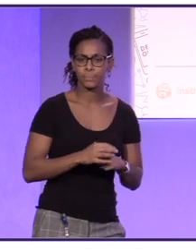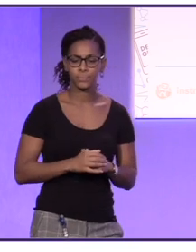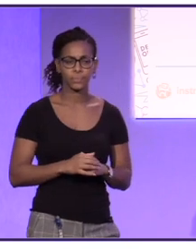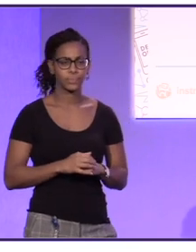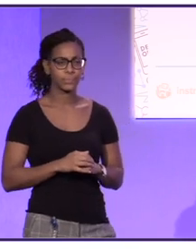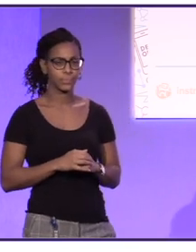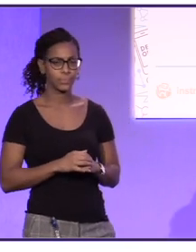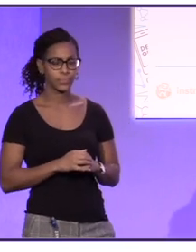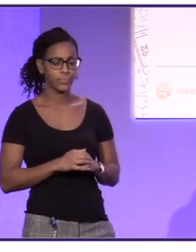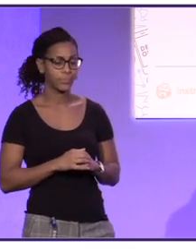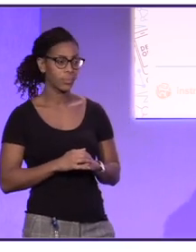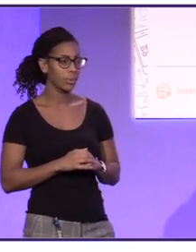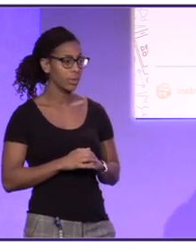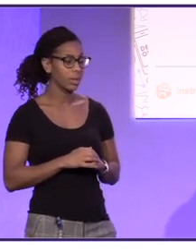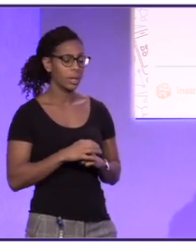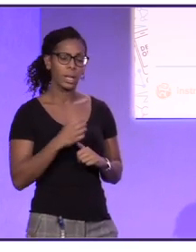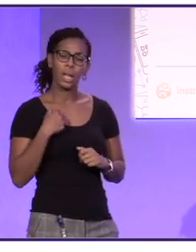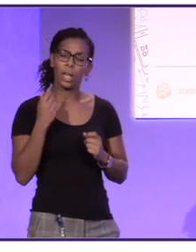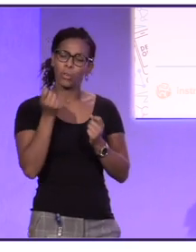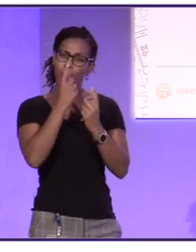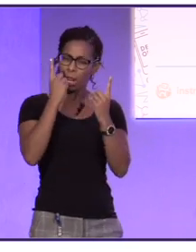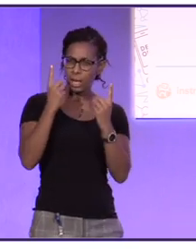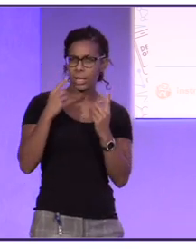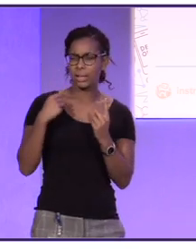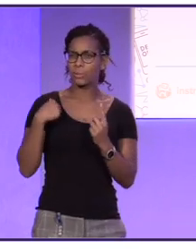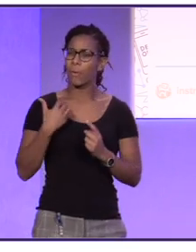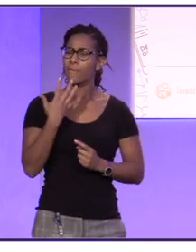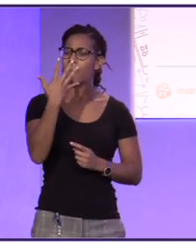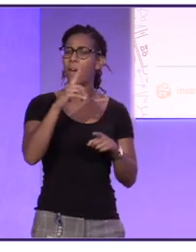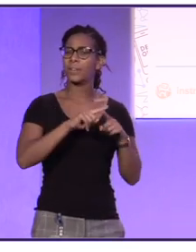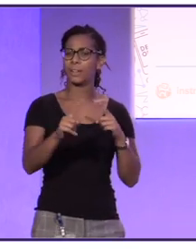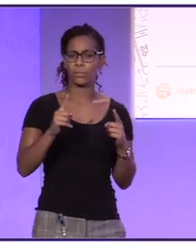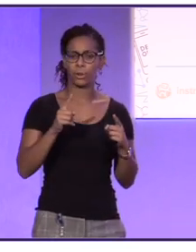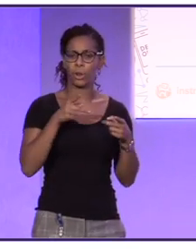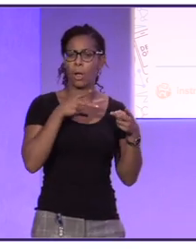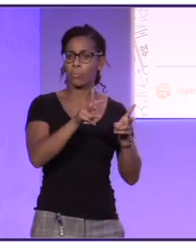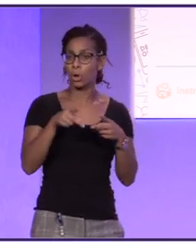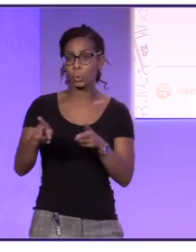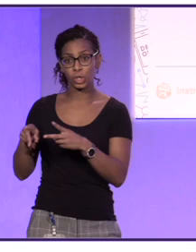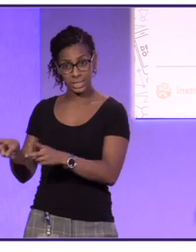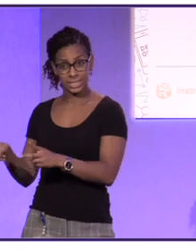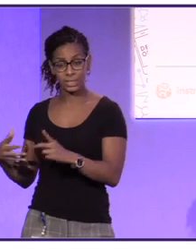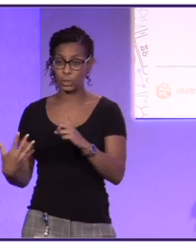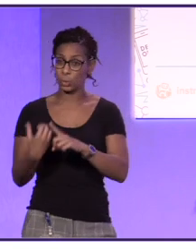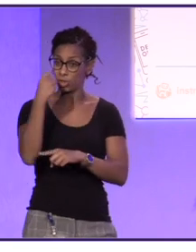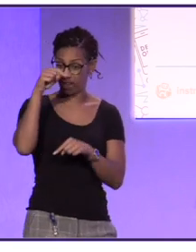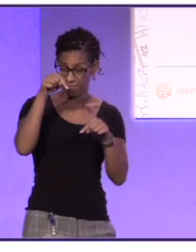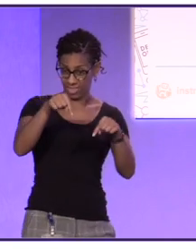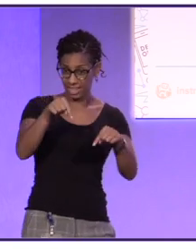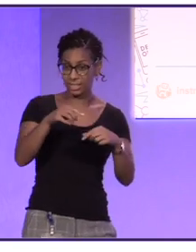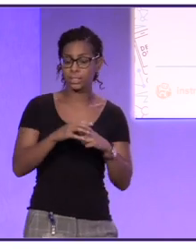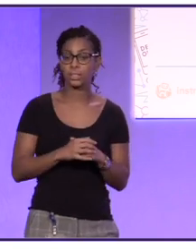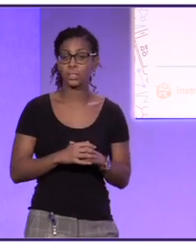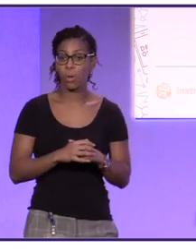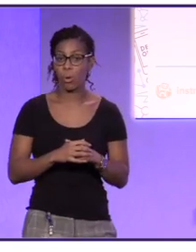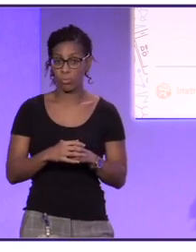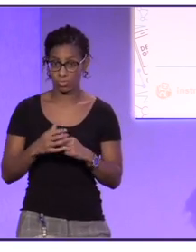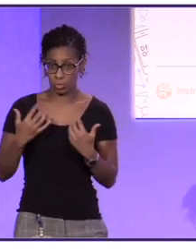sort of five sets of approaches that we used to get there. And that's what I'm going to describe to you today.